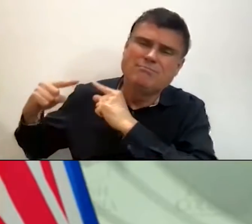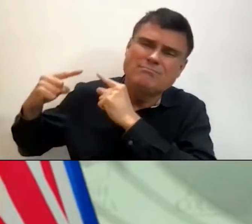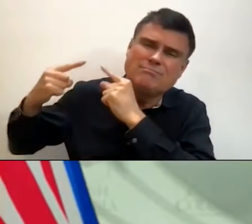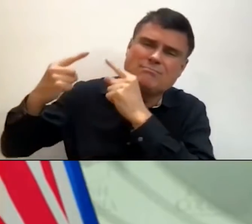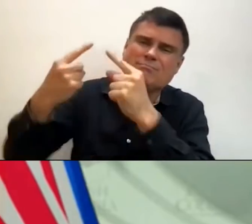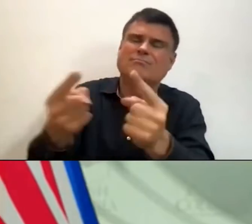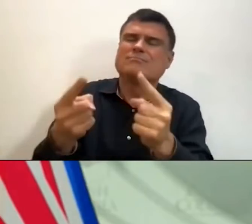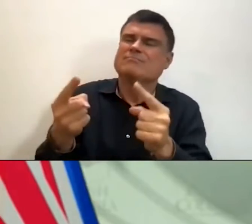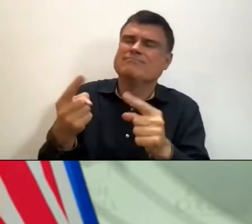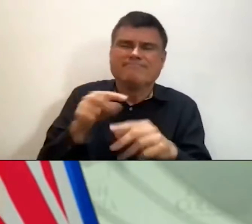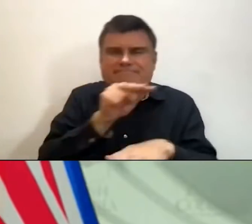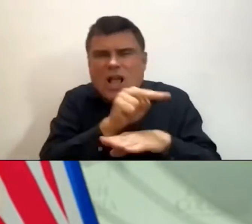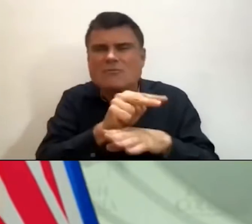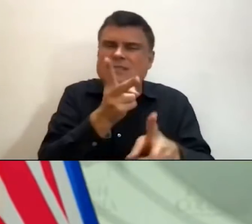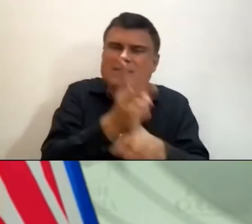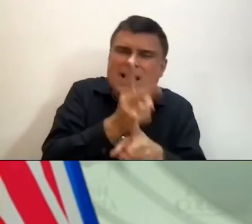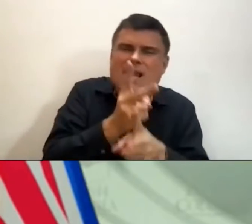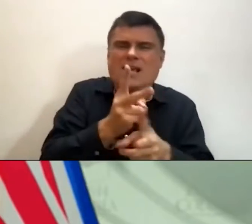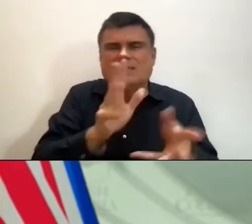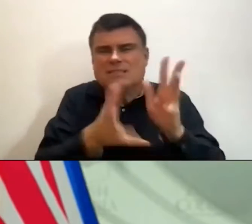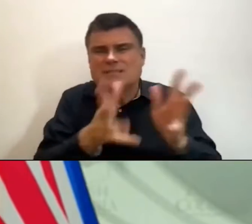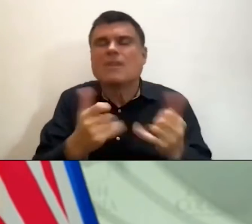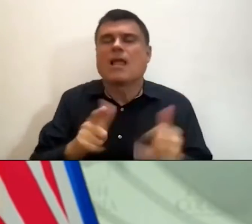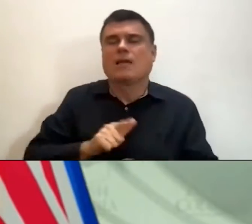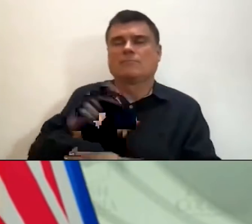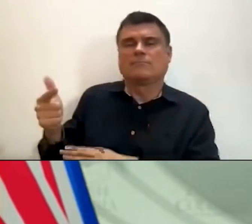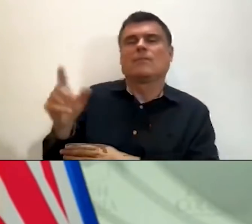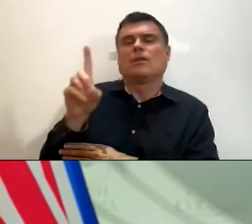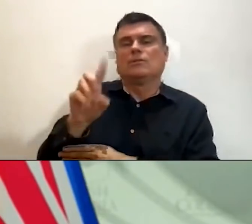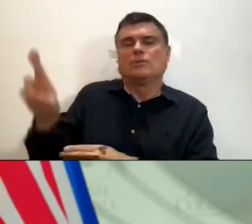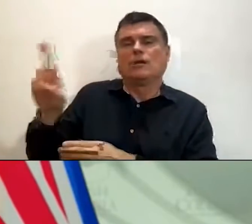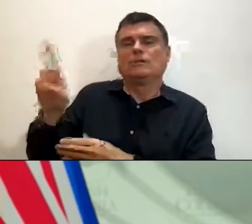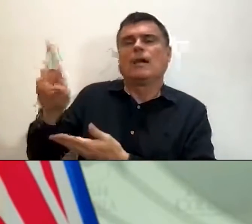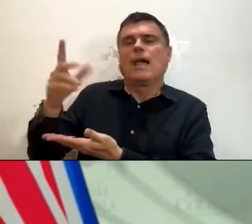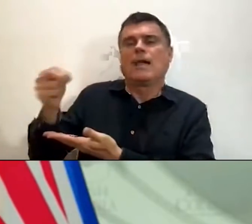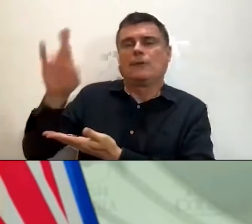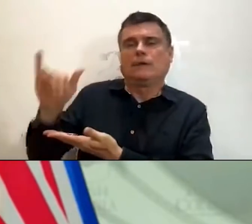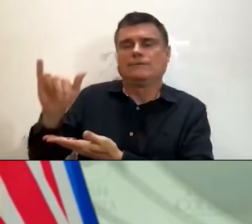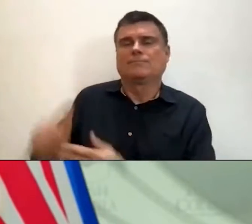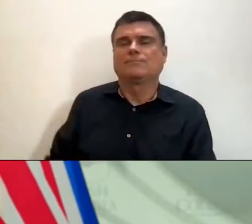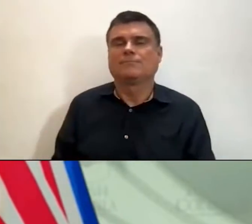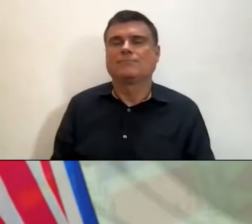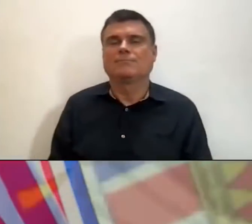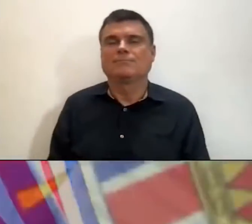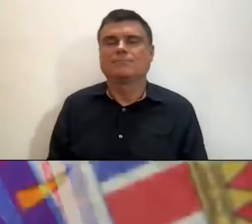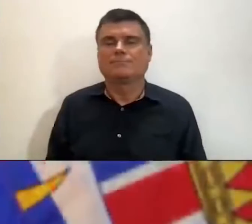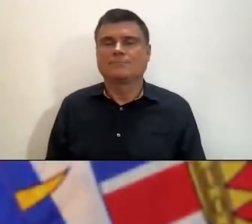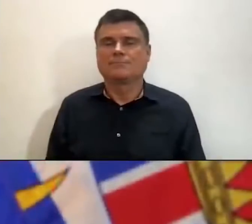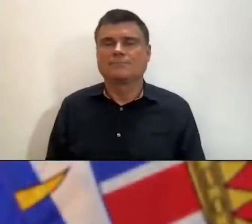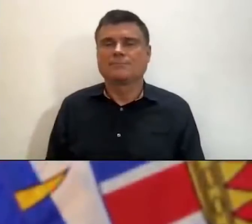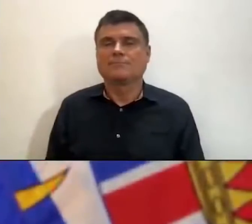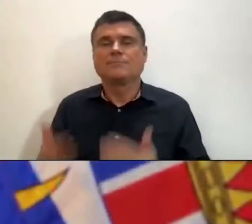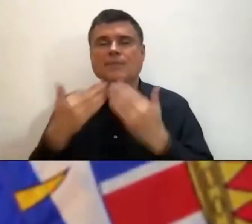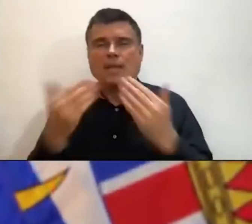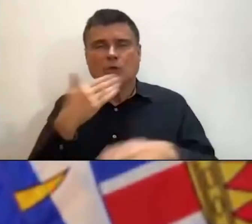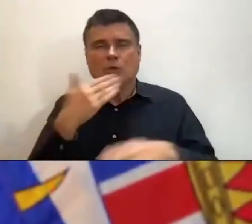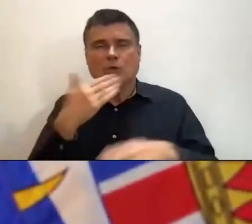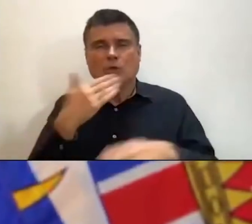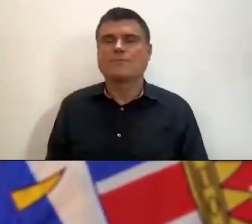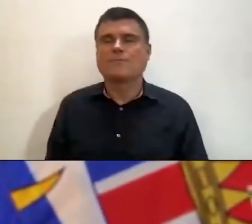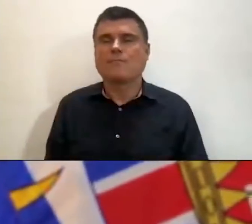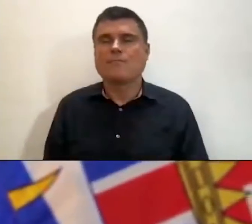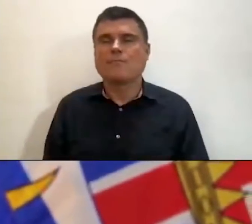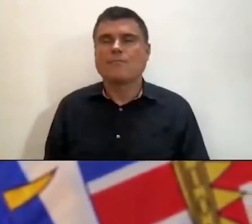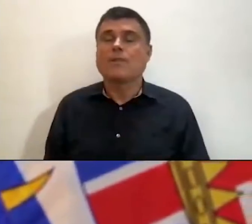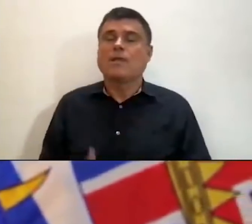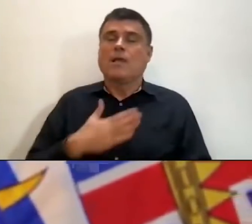of the Lekwungen-speaking people, the Songhees and the Esquimalt First Nations, and particularly on this day, the winter solstice,